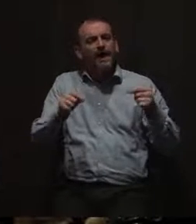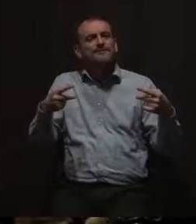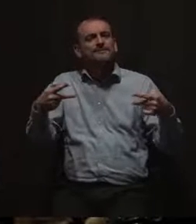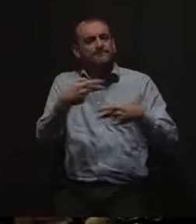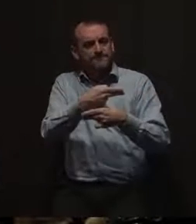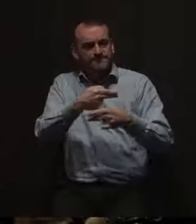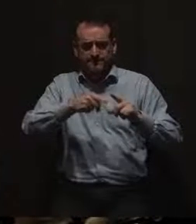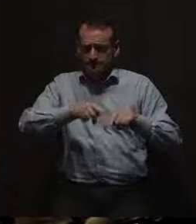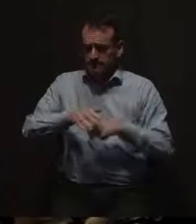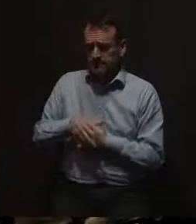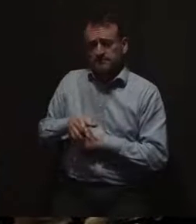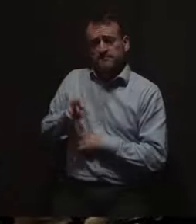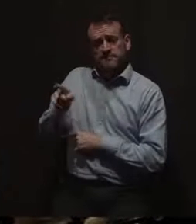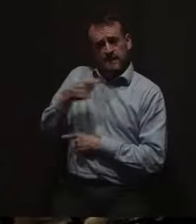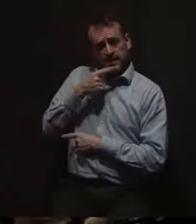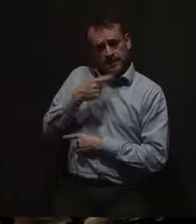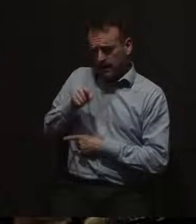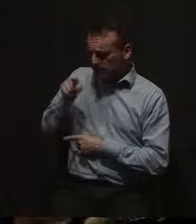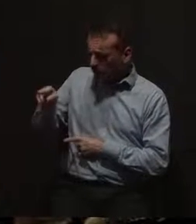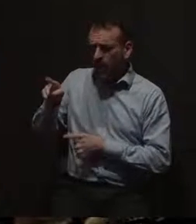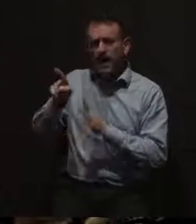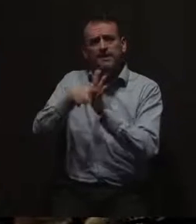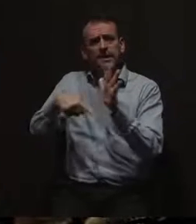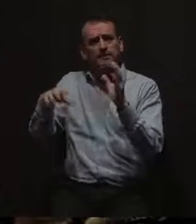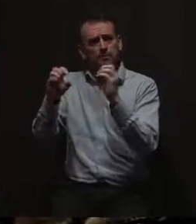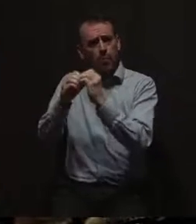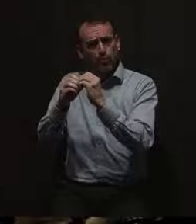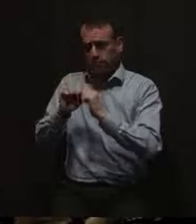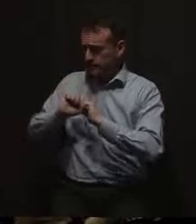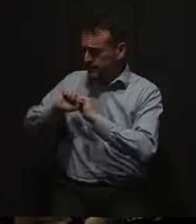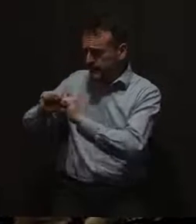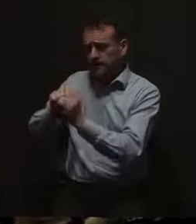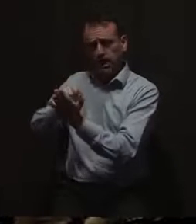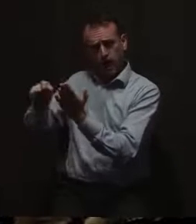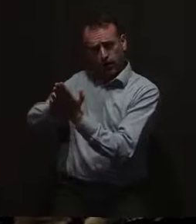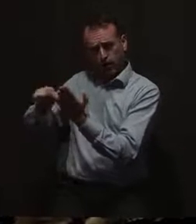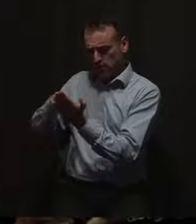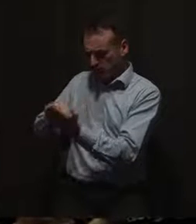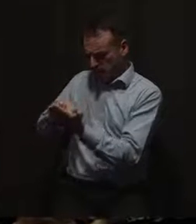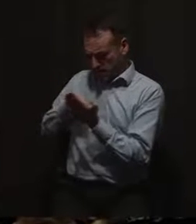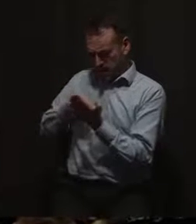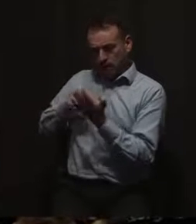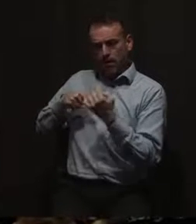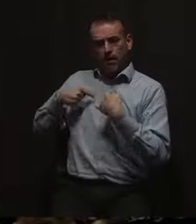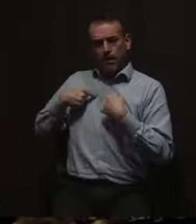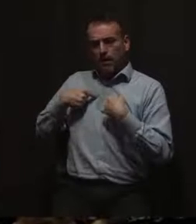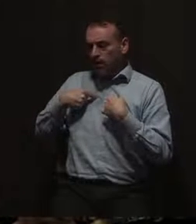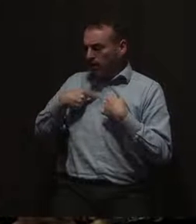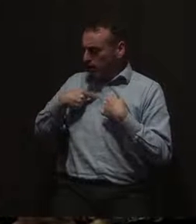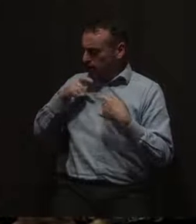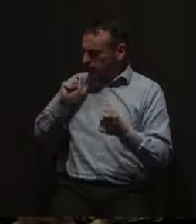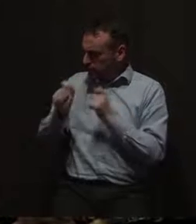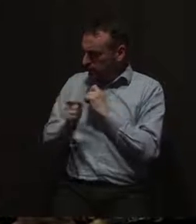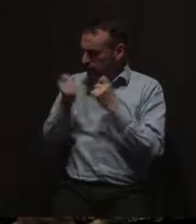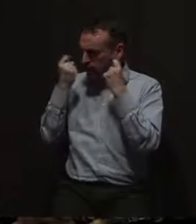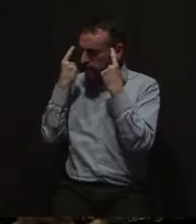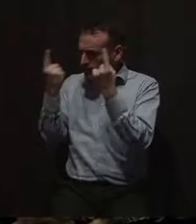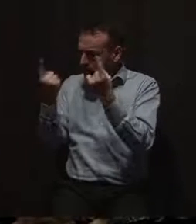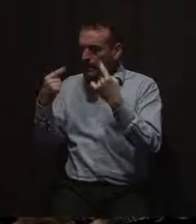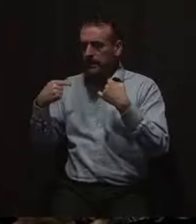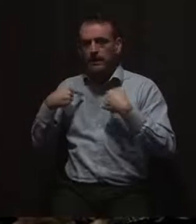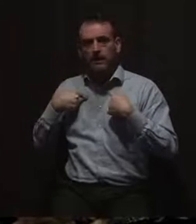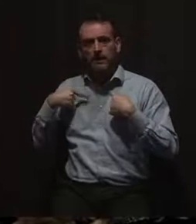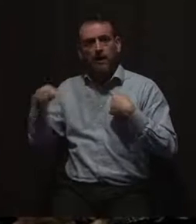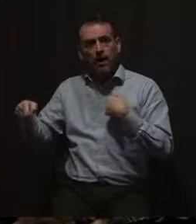Basically, she says that his article changed her understanding of the N-word question. And that is really impressive